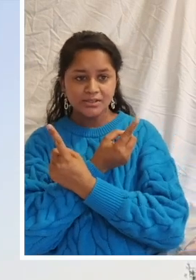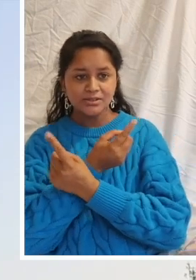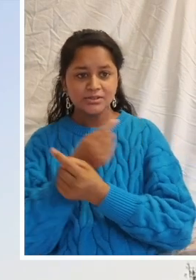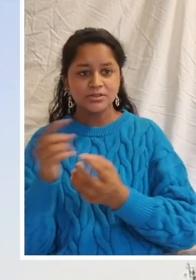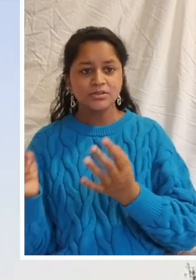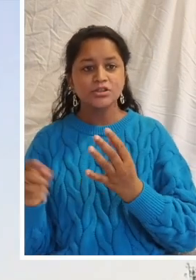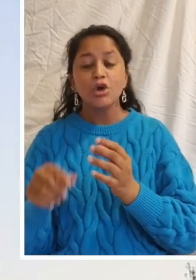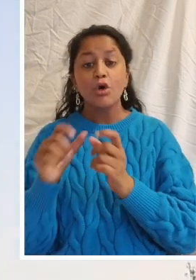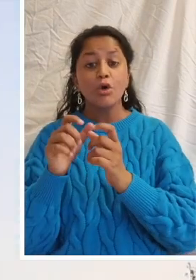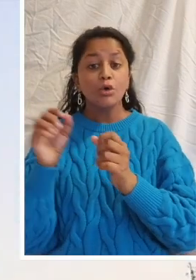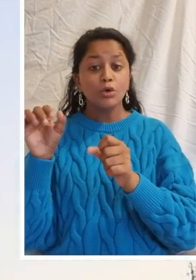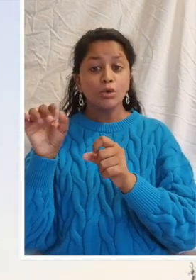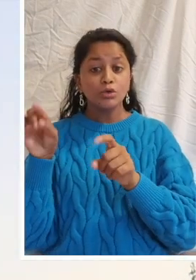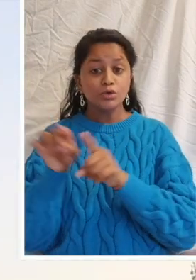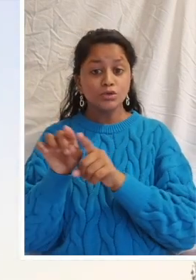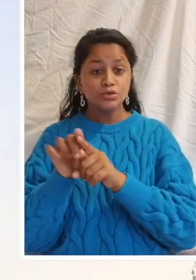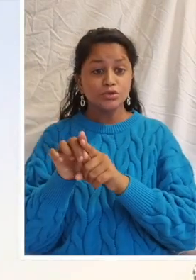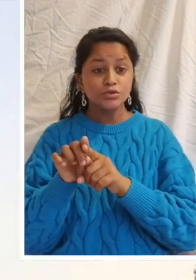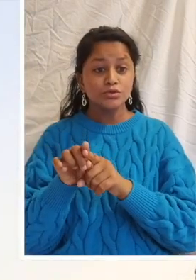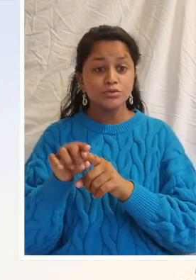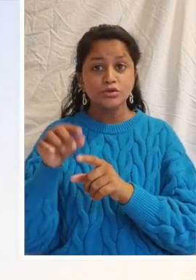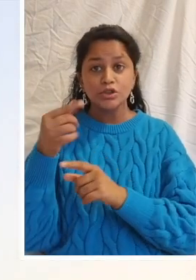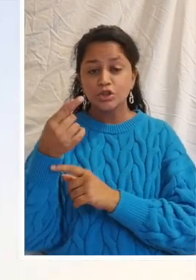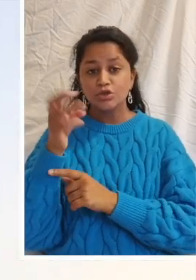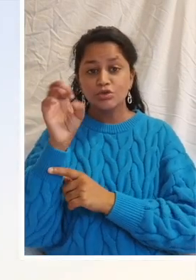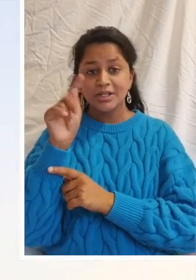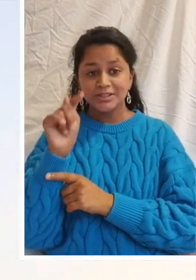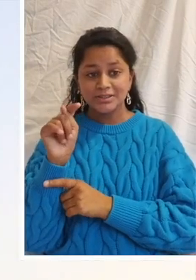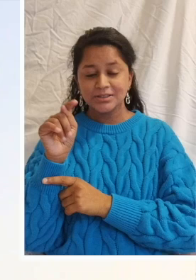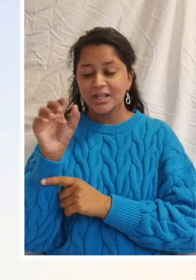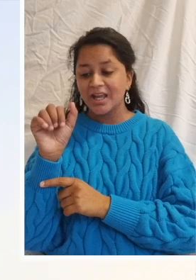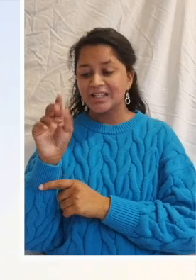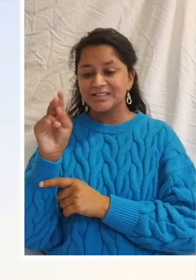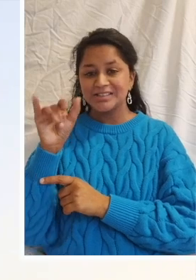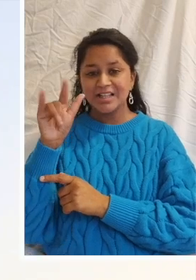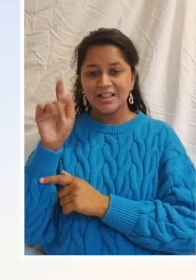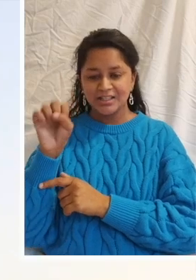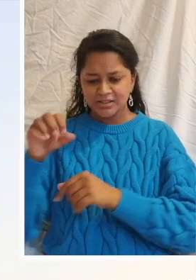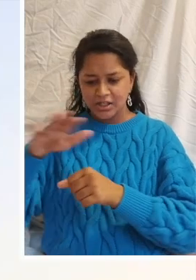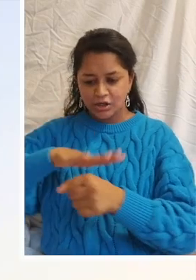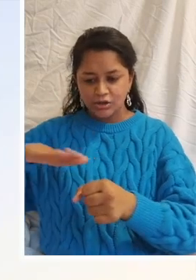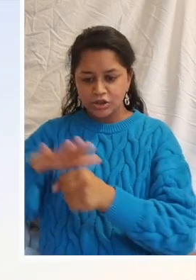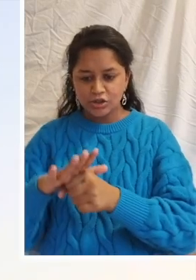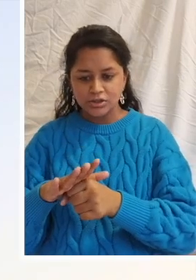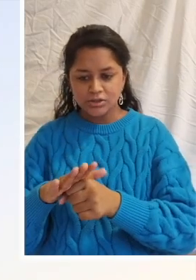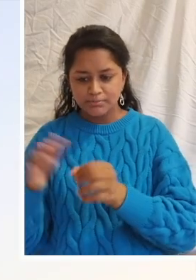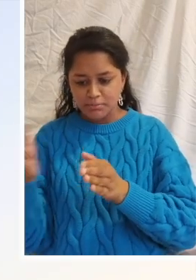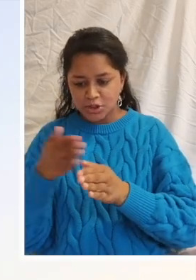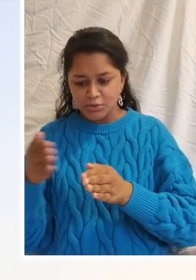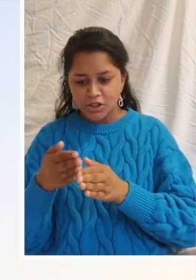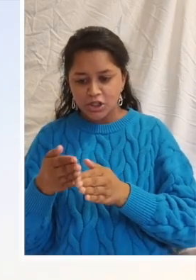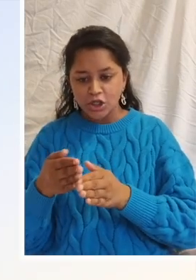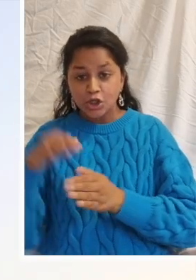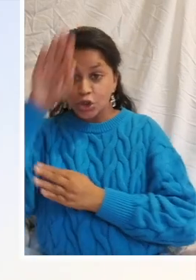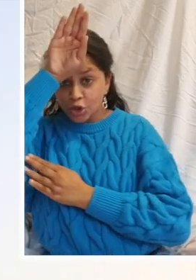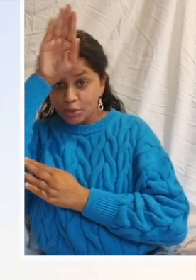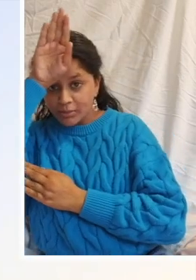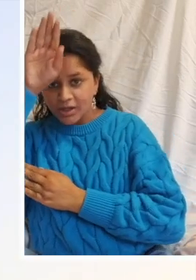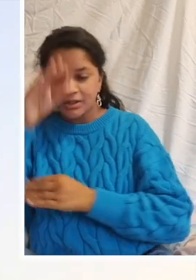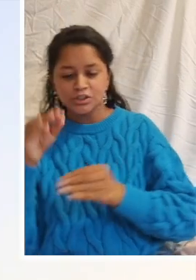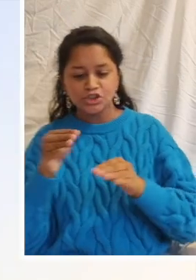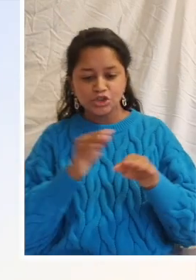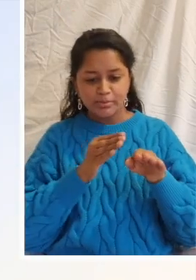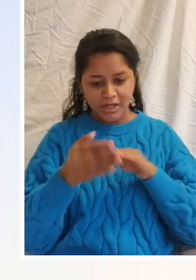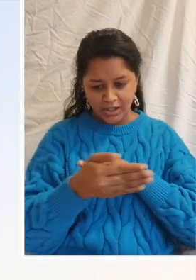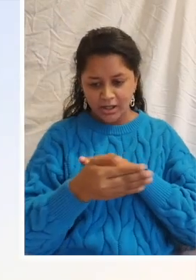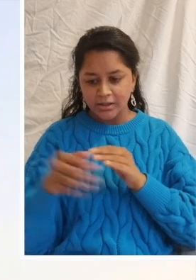bat, which is very, very rarely seen. The buffy flower bat, which is endemic to the Greater Antilles and is only found